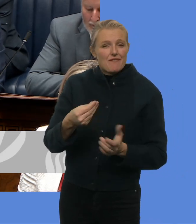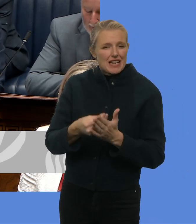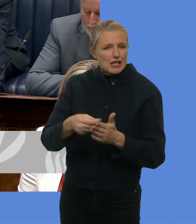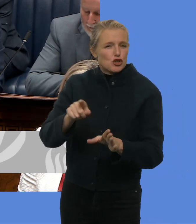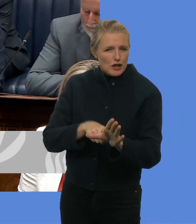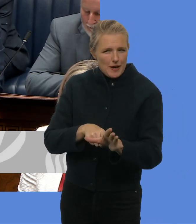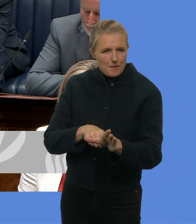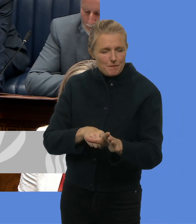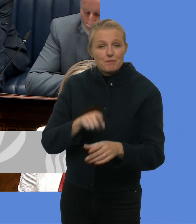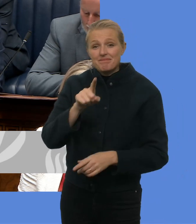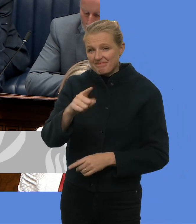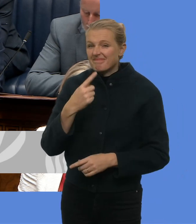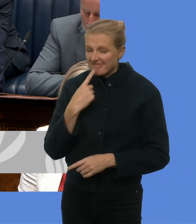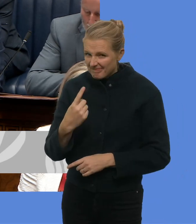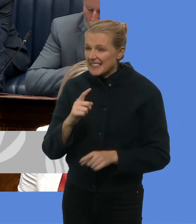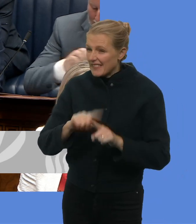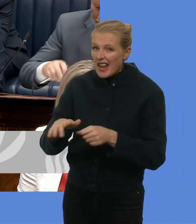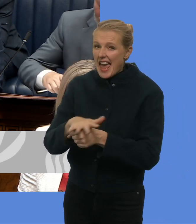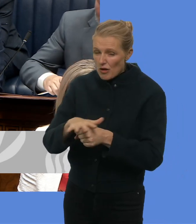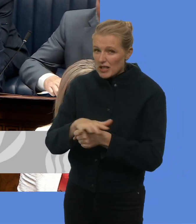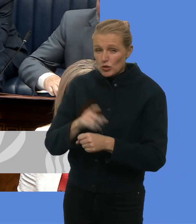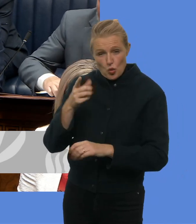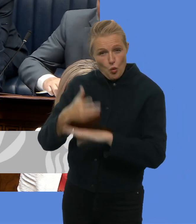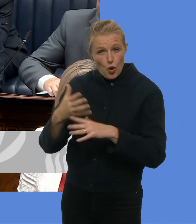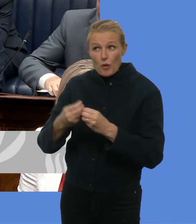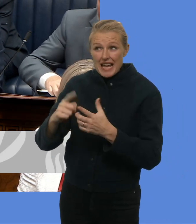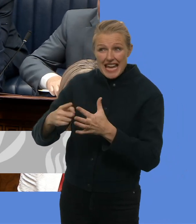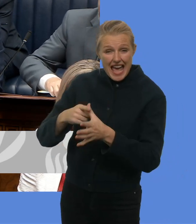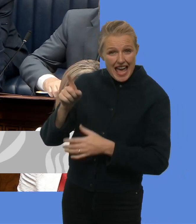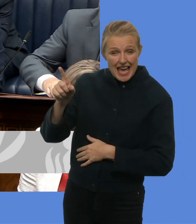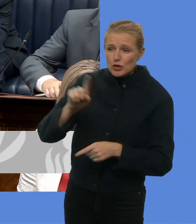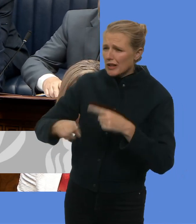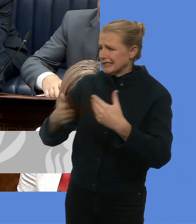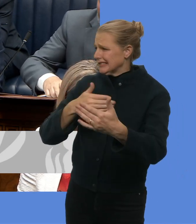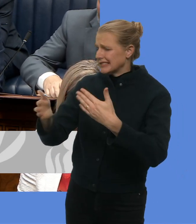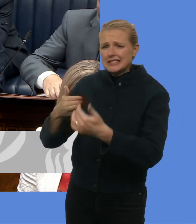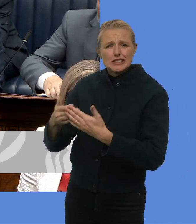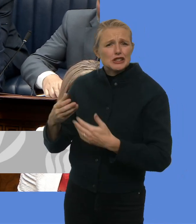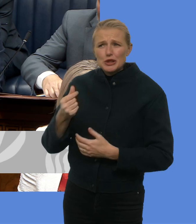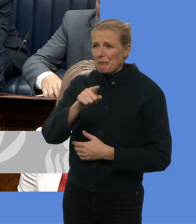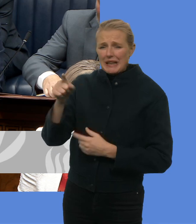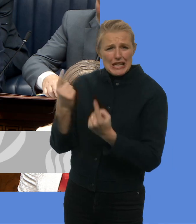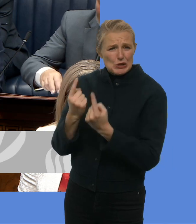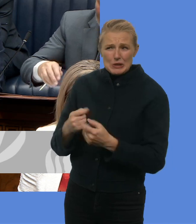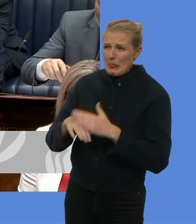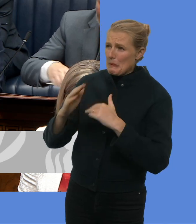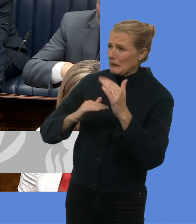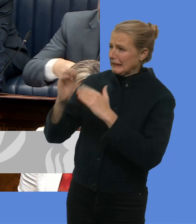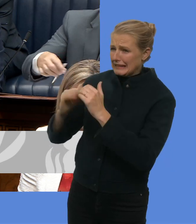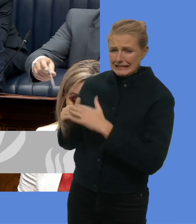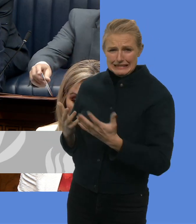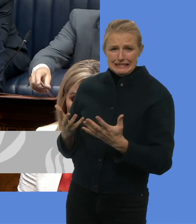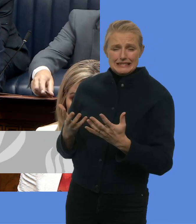member highlighted a number of areas where they're continuing to work with EA to try and address some of those issues. If there's anything in